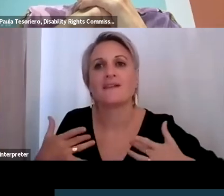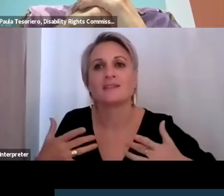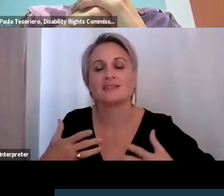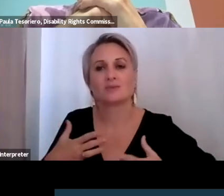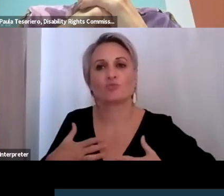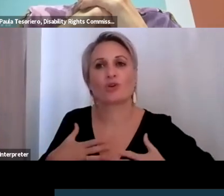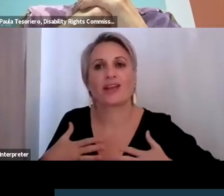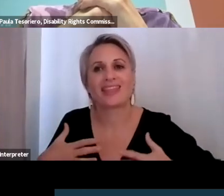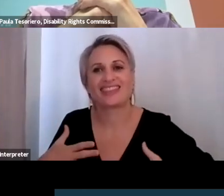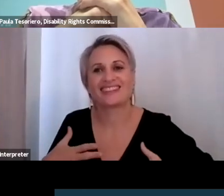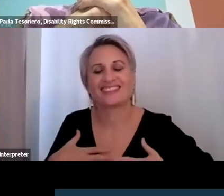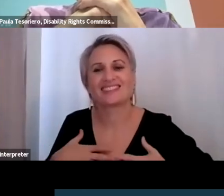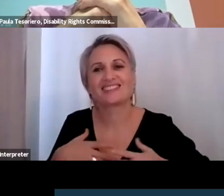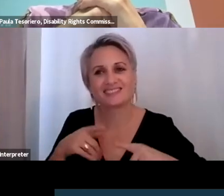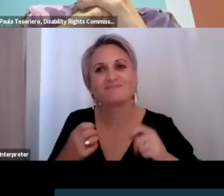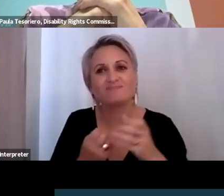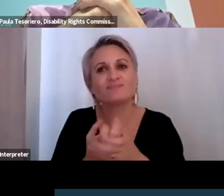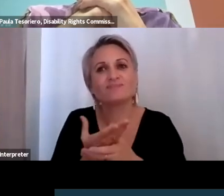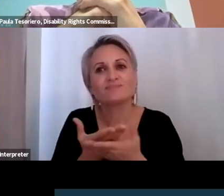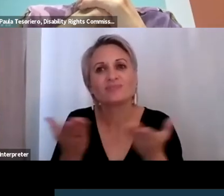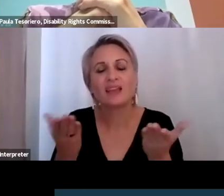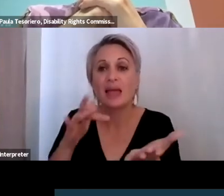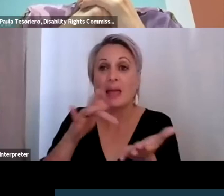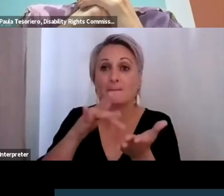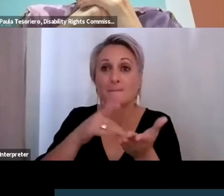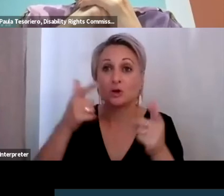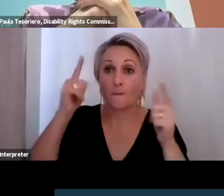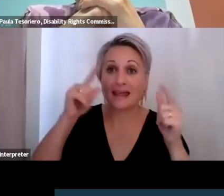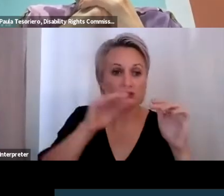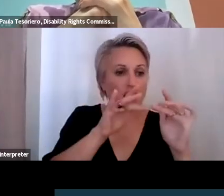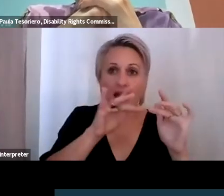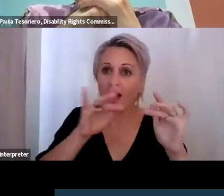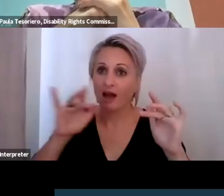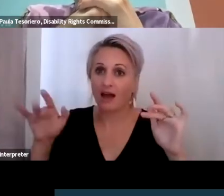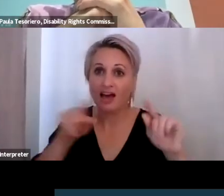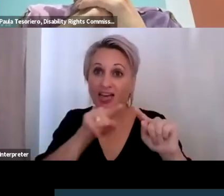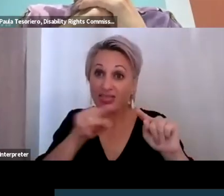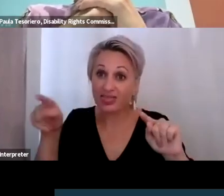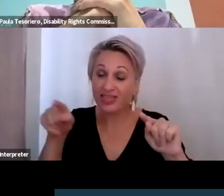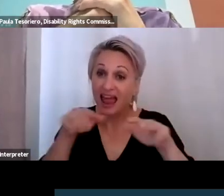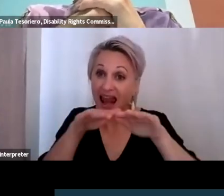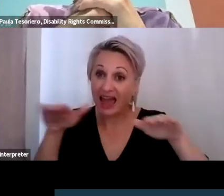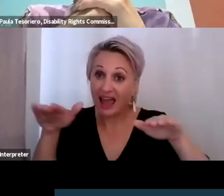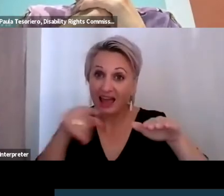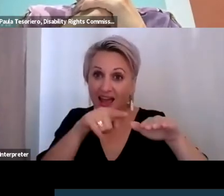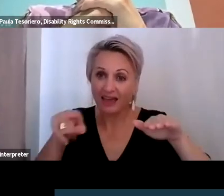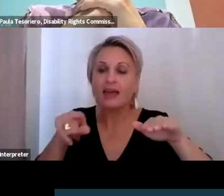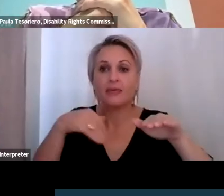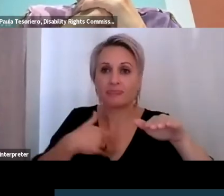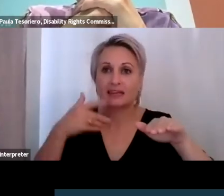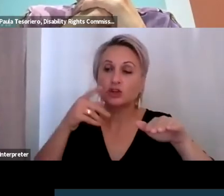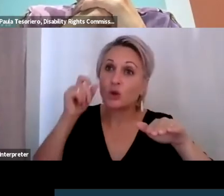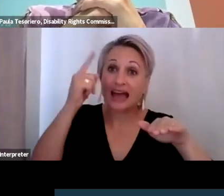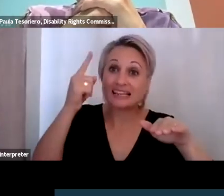And it's really important that our middle layer of our organisation understands where the leadership want to go, because